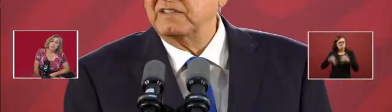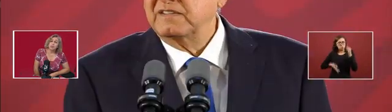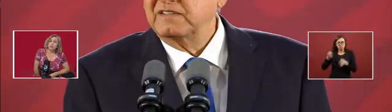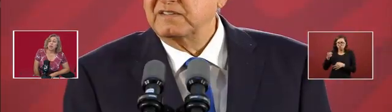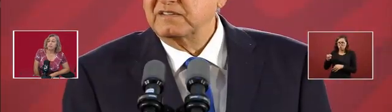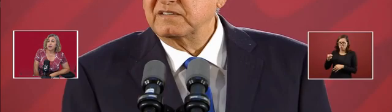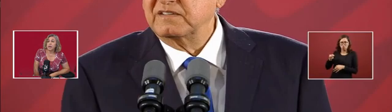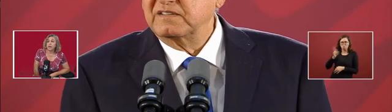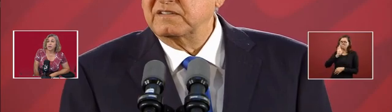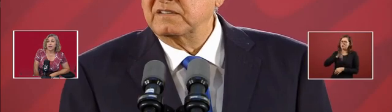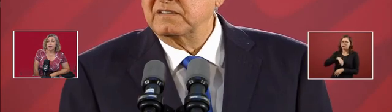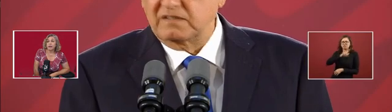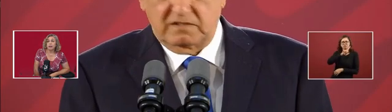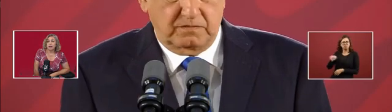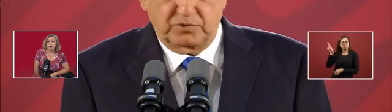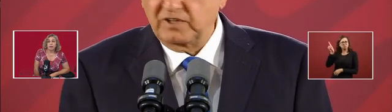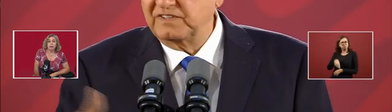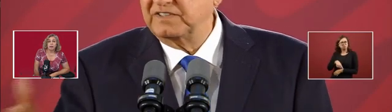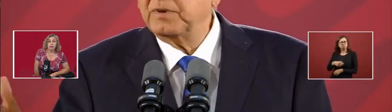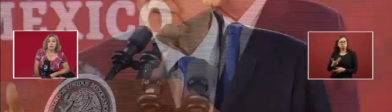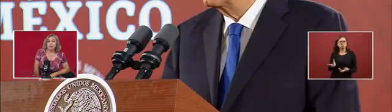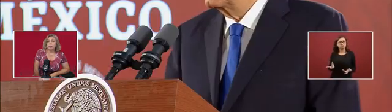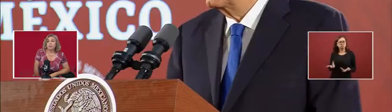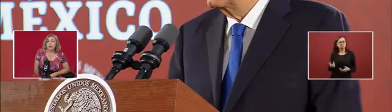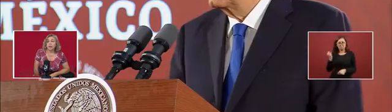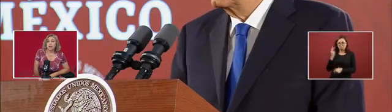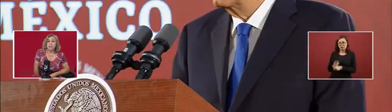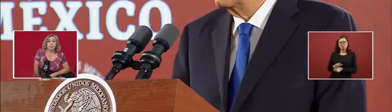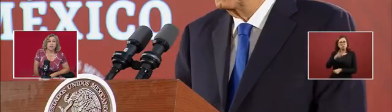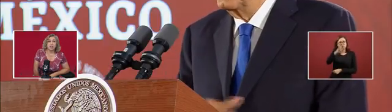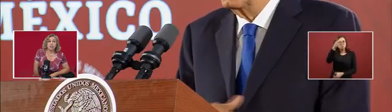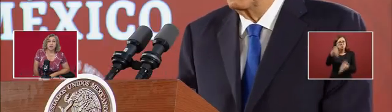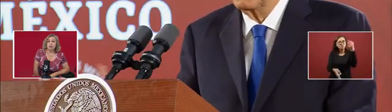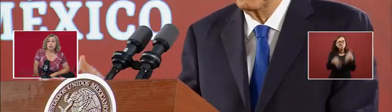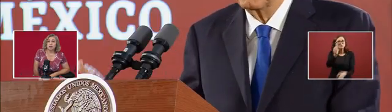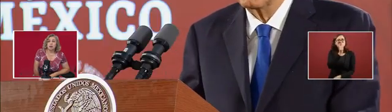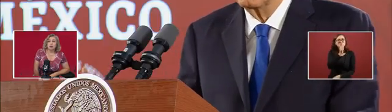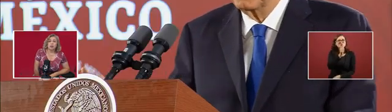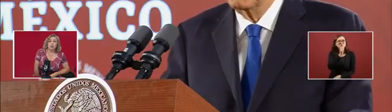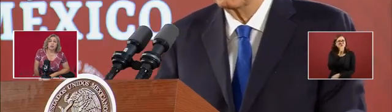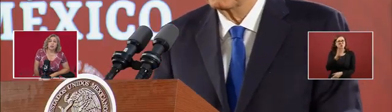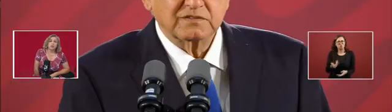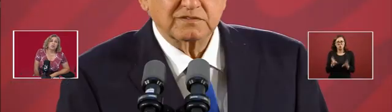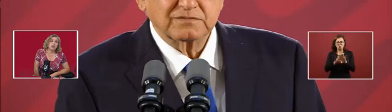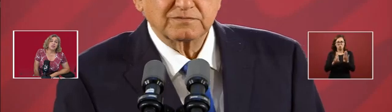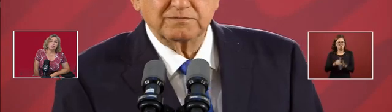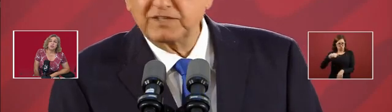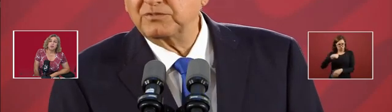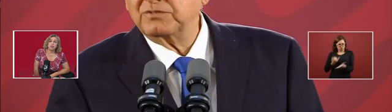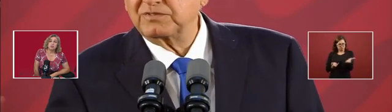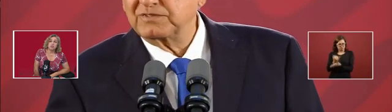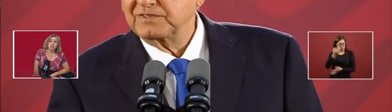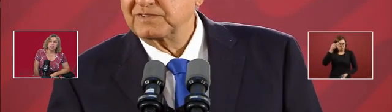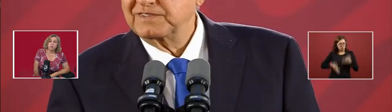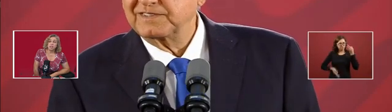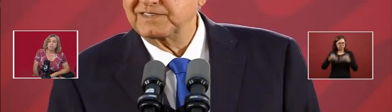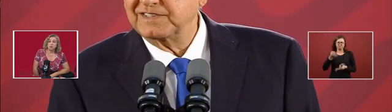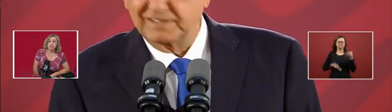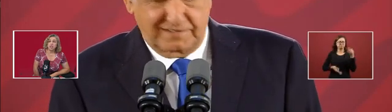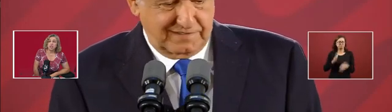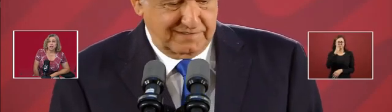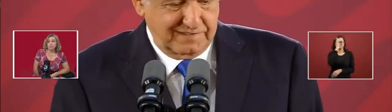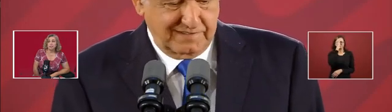el 1,200 pasado, el tema de la construcción de los regarding the gasoductos, construction of the también por gas retrasos ducts? que se han generado por And conflictos due sociales to en las comunidades. Yo le conflicts,